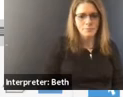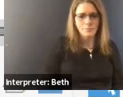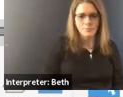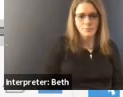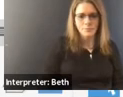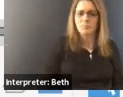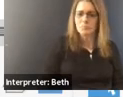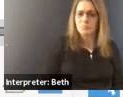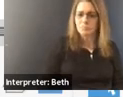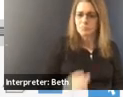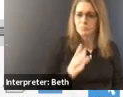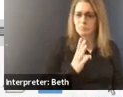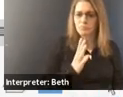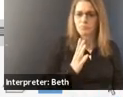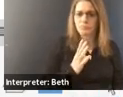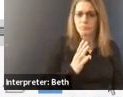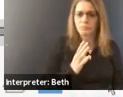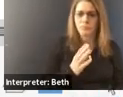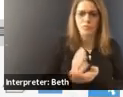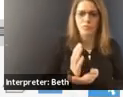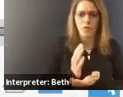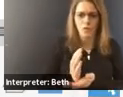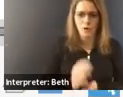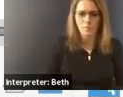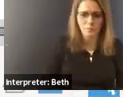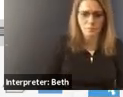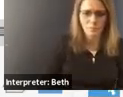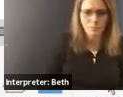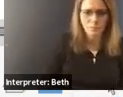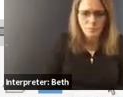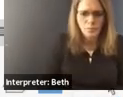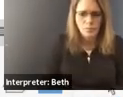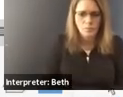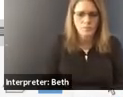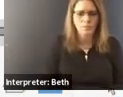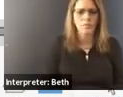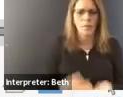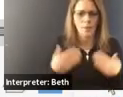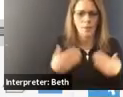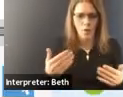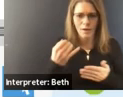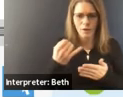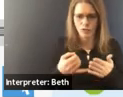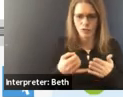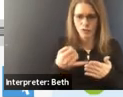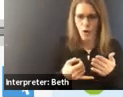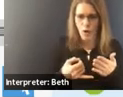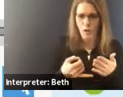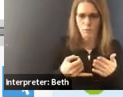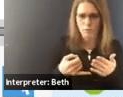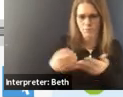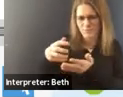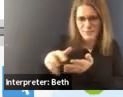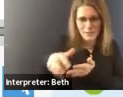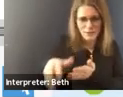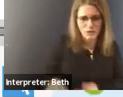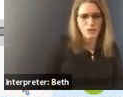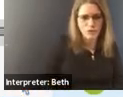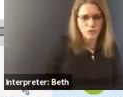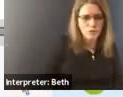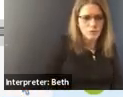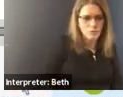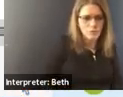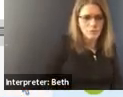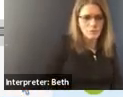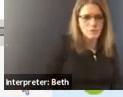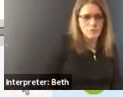Nope, that's good. All right, we'll go with it. All right, so I'm gonna draw a sketch on here, right? And